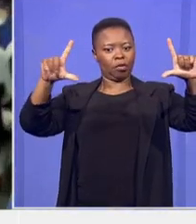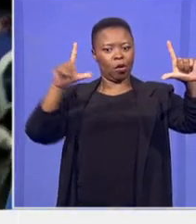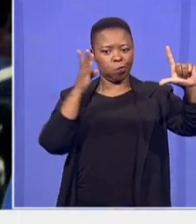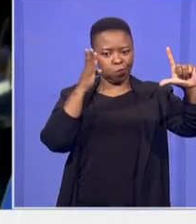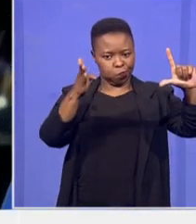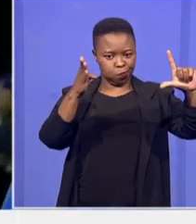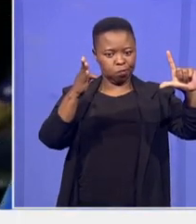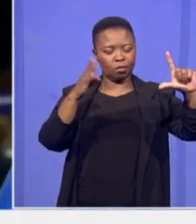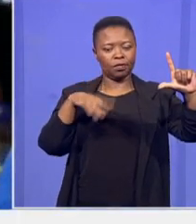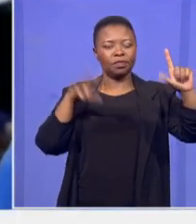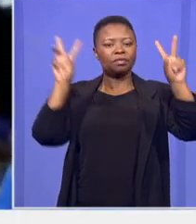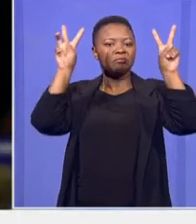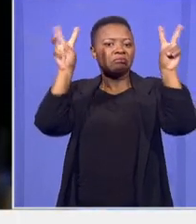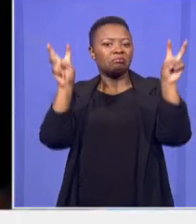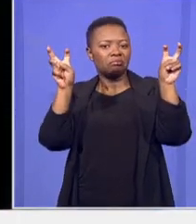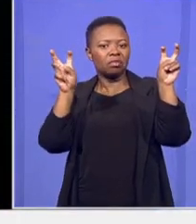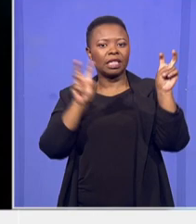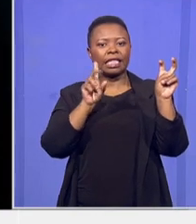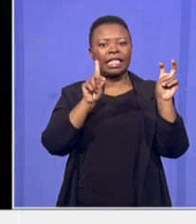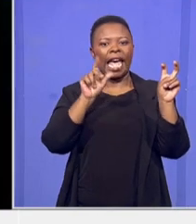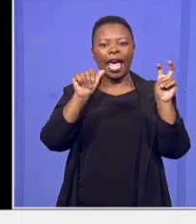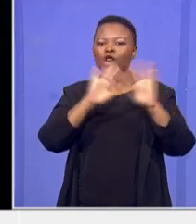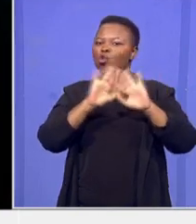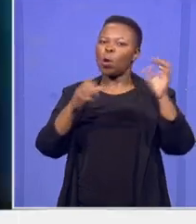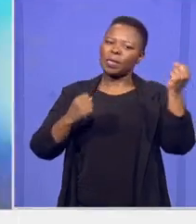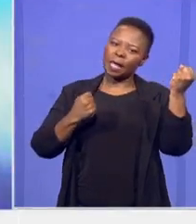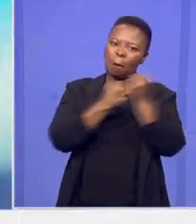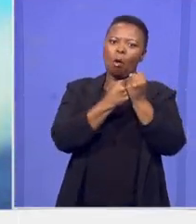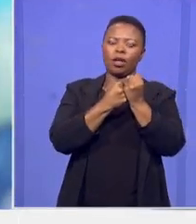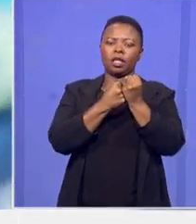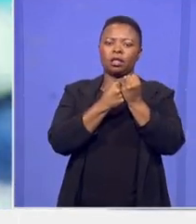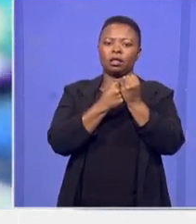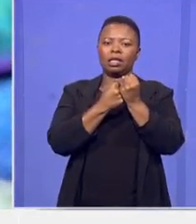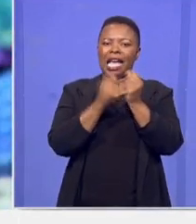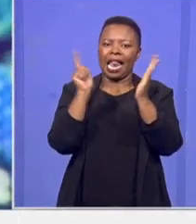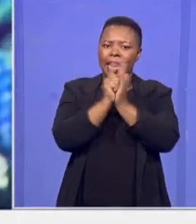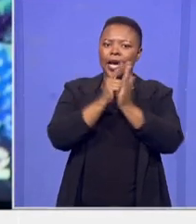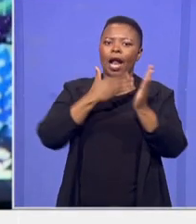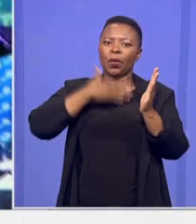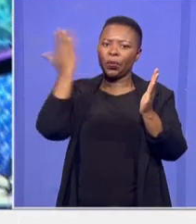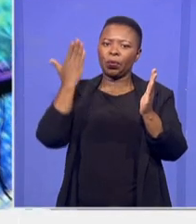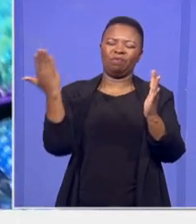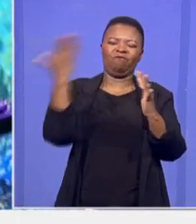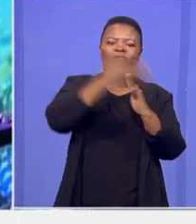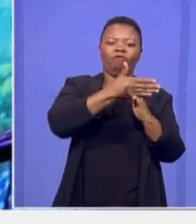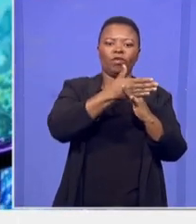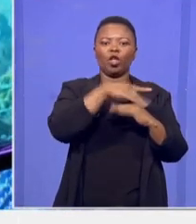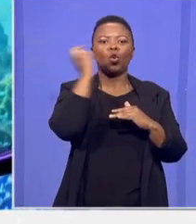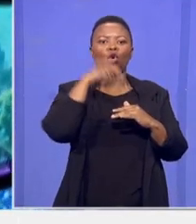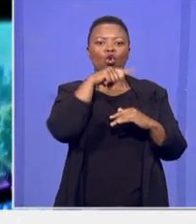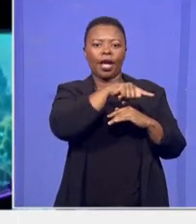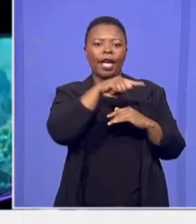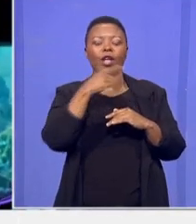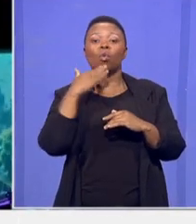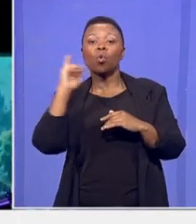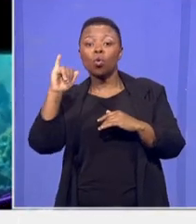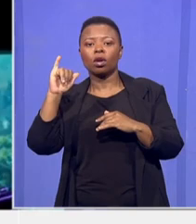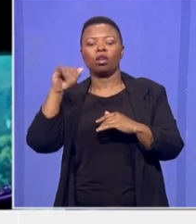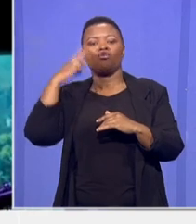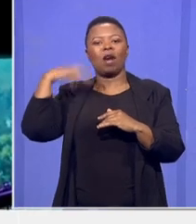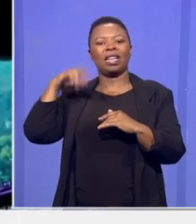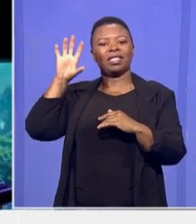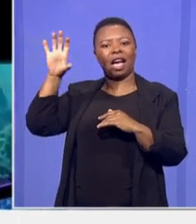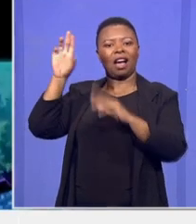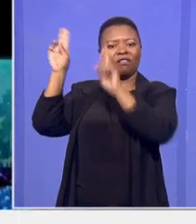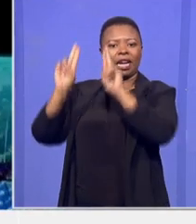and is titled "The DA condemns the illegal invasion and occupation of Ukraine by the Russian Federation." The